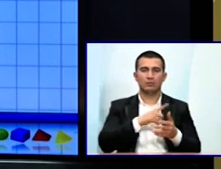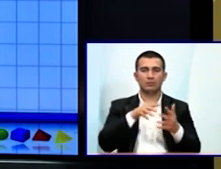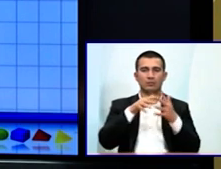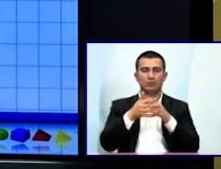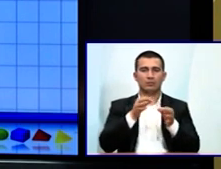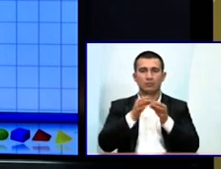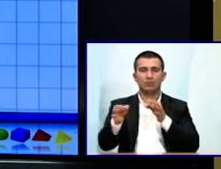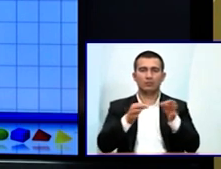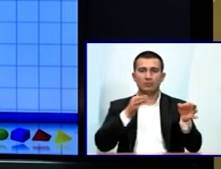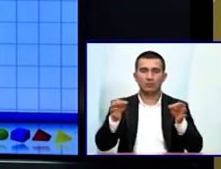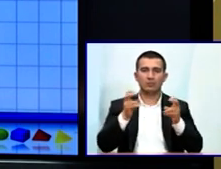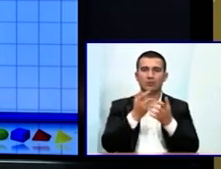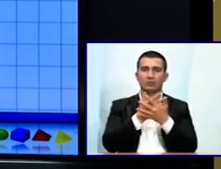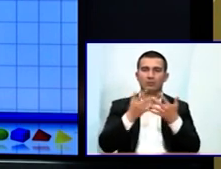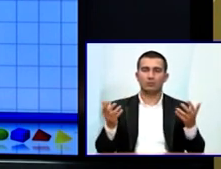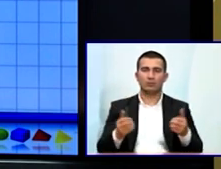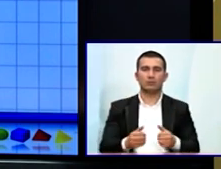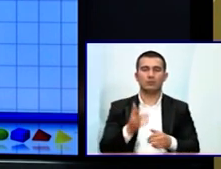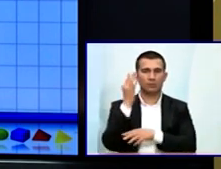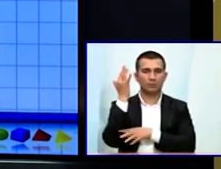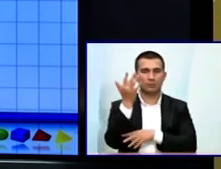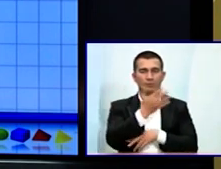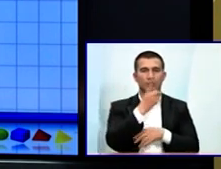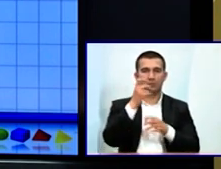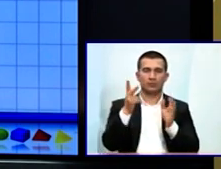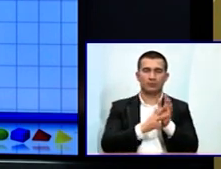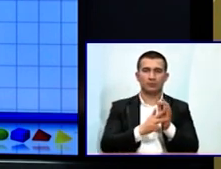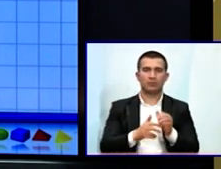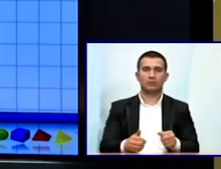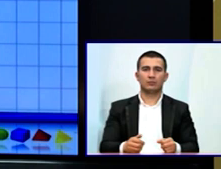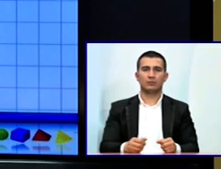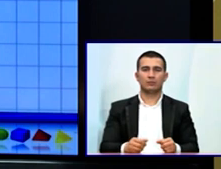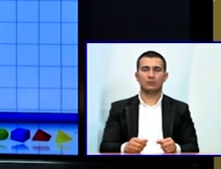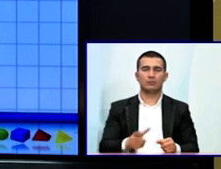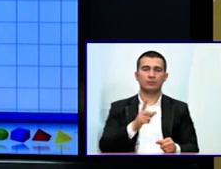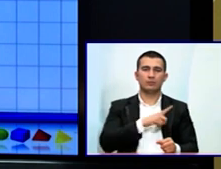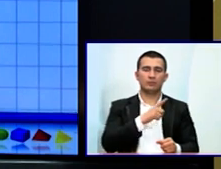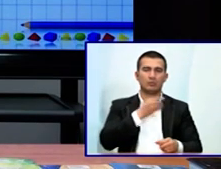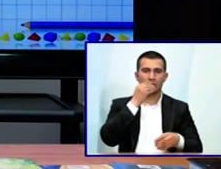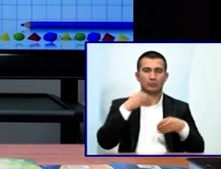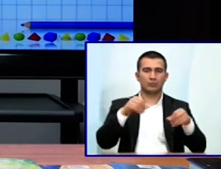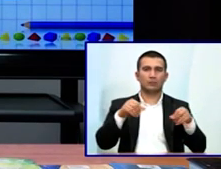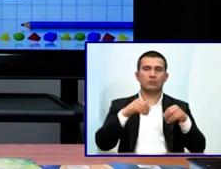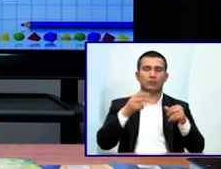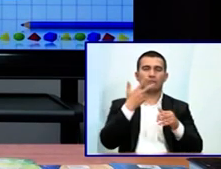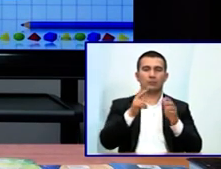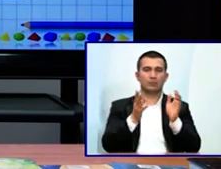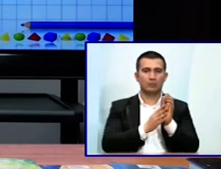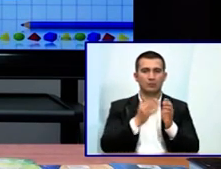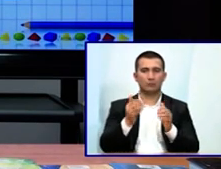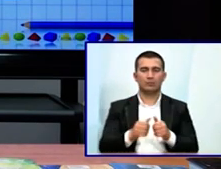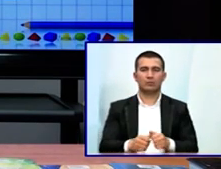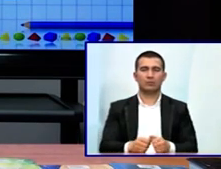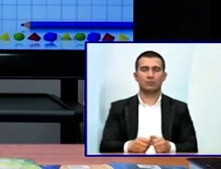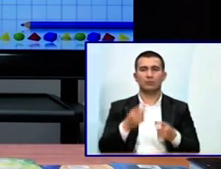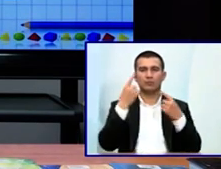76.6 gradus, o'rmonlar 108 gradus, ekin maydonlari 39.6 gradus